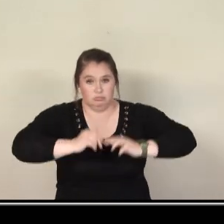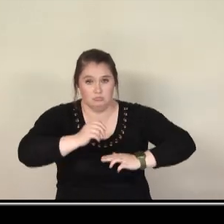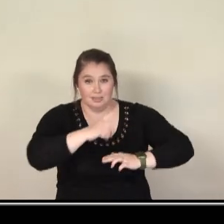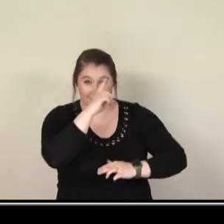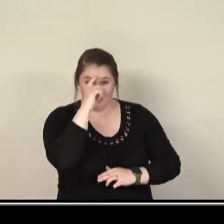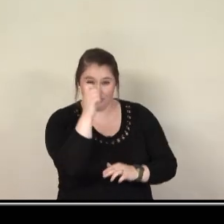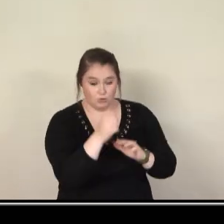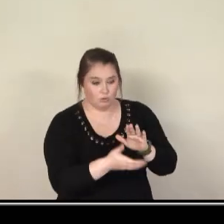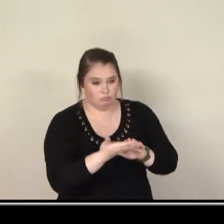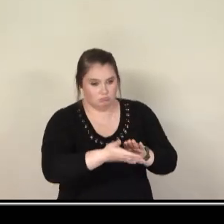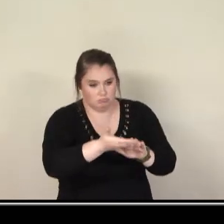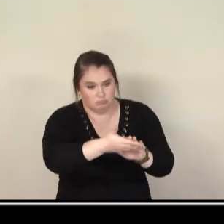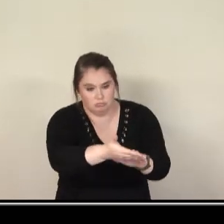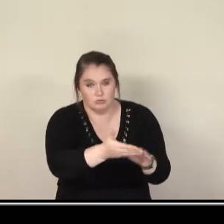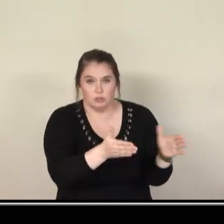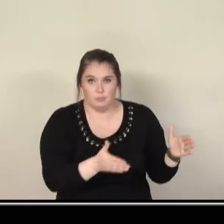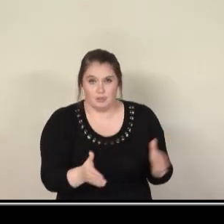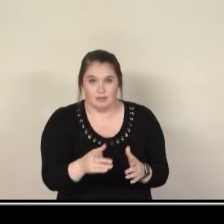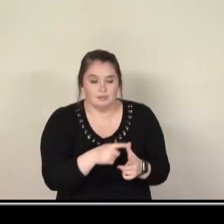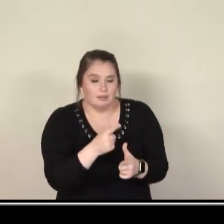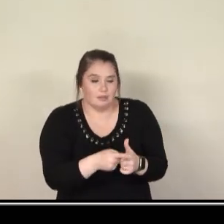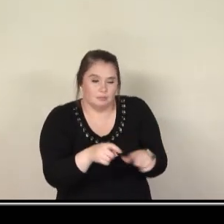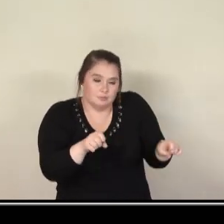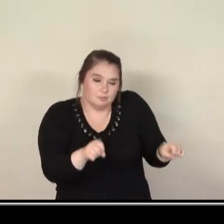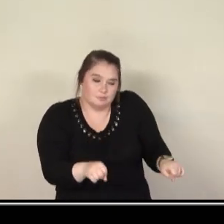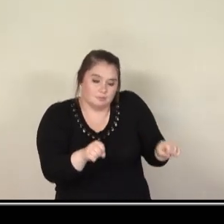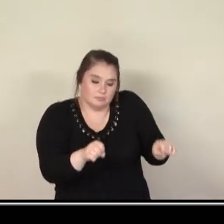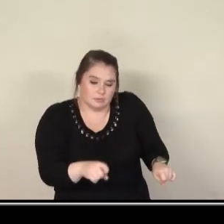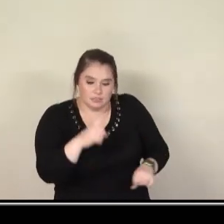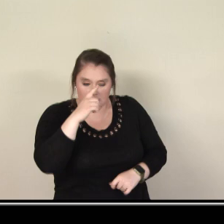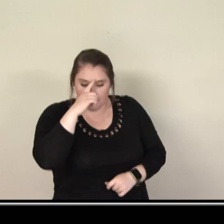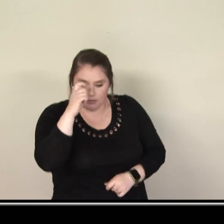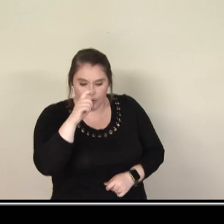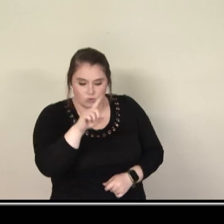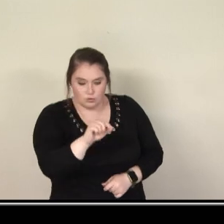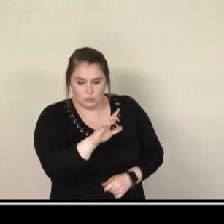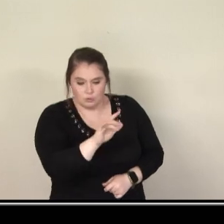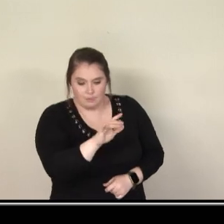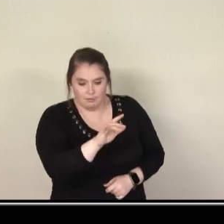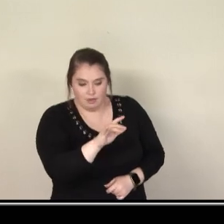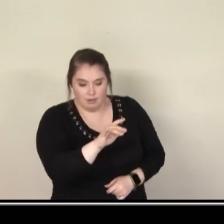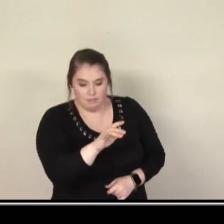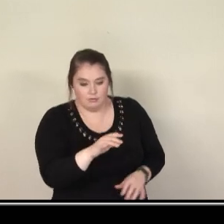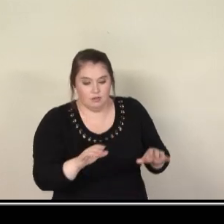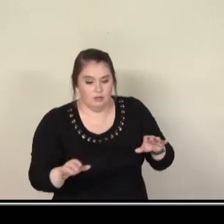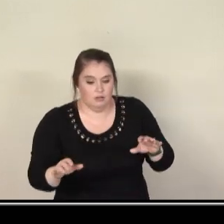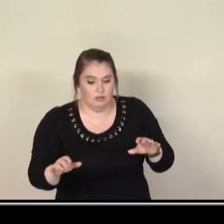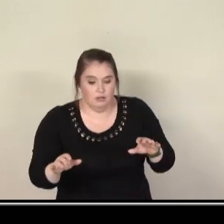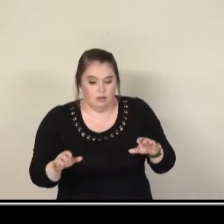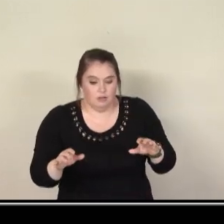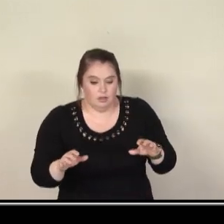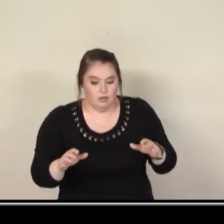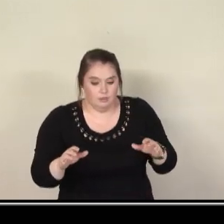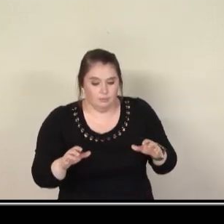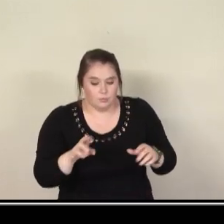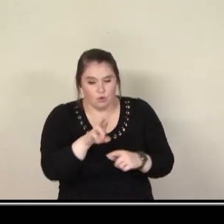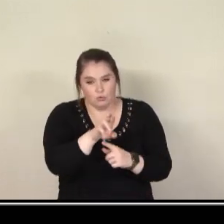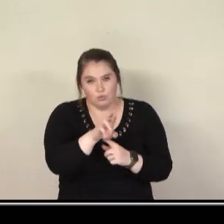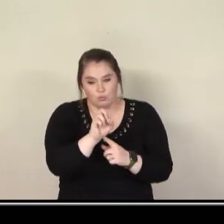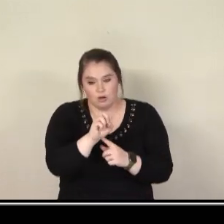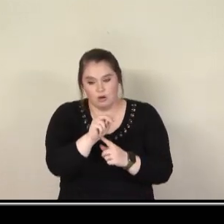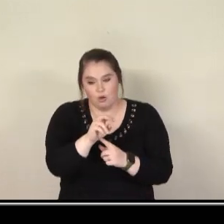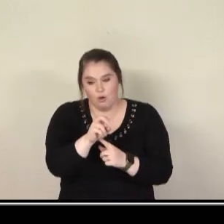for the interior existing building, and then potentially some summer 25 renovations as needed for that scope as we continue to refine